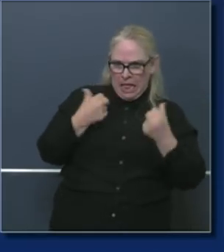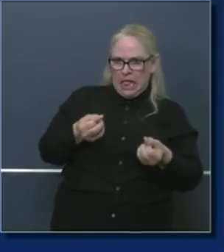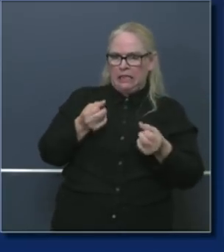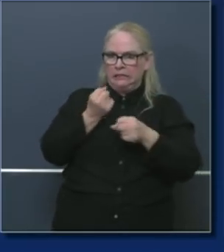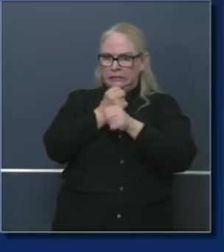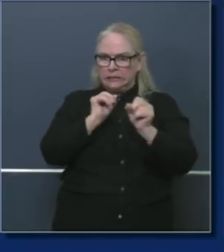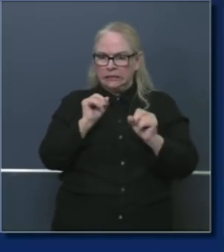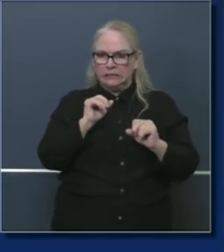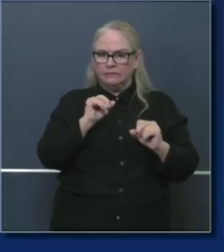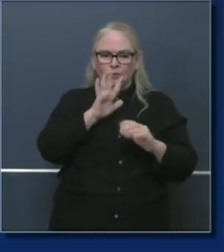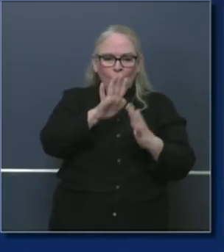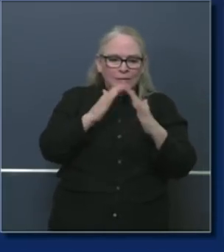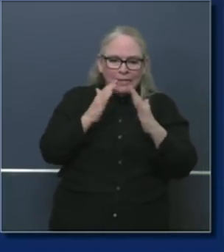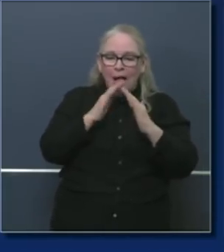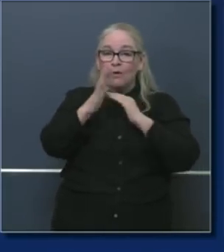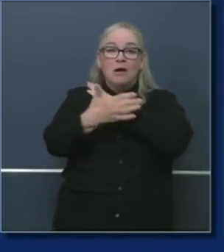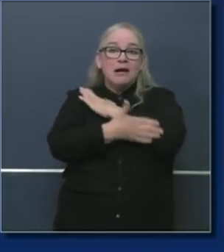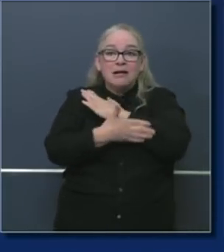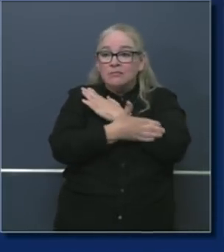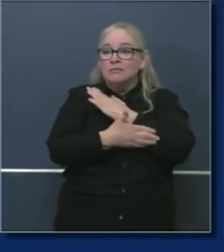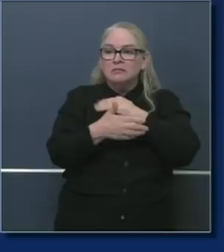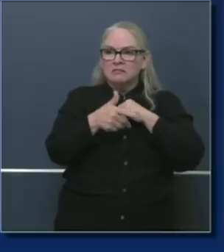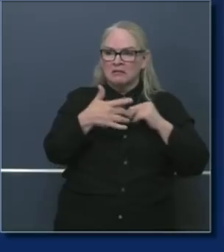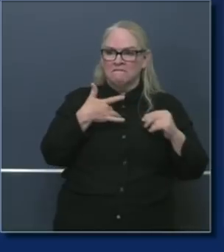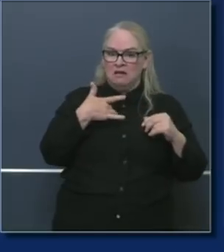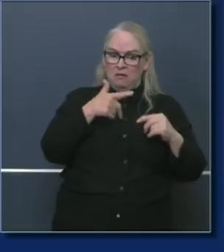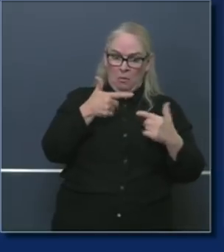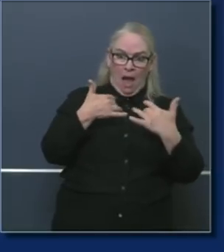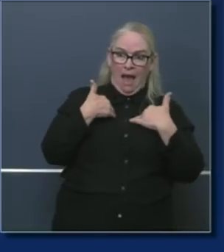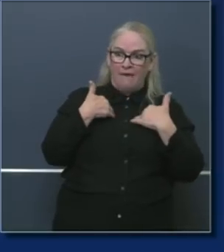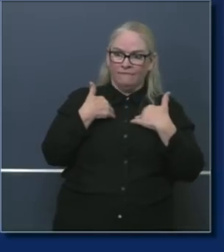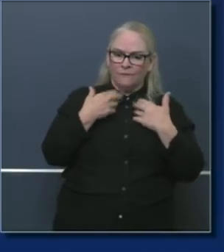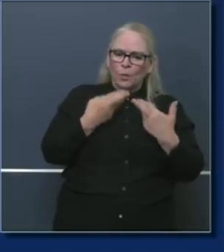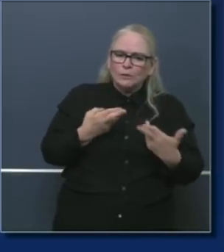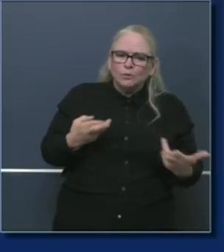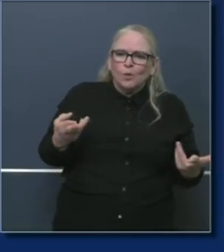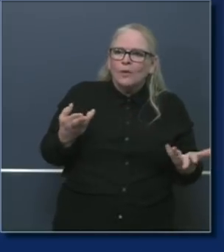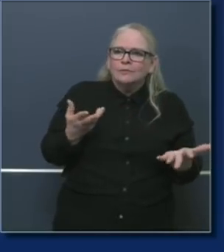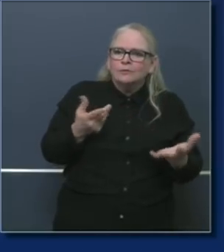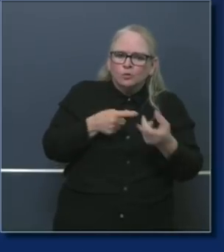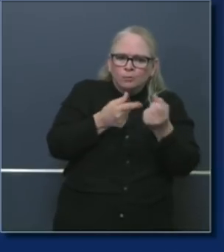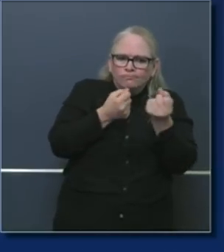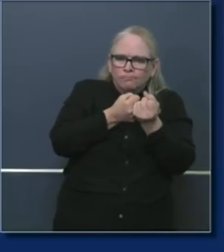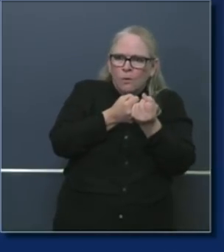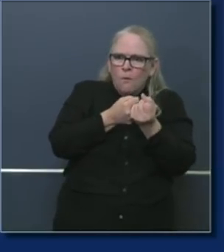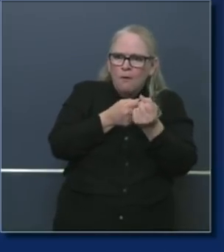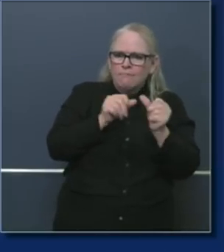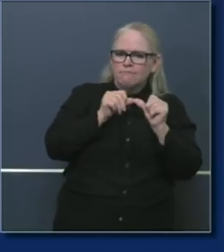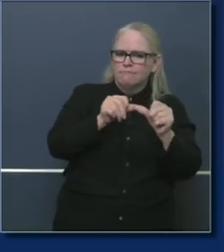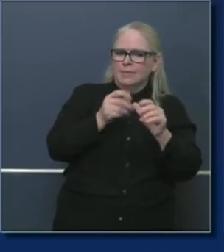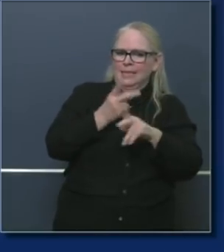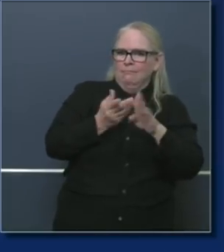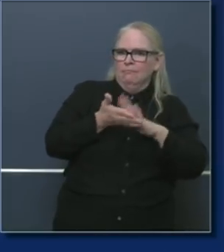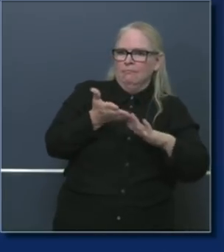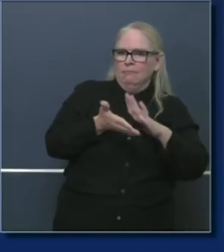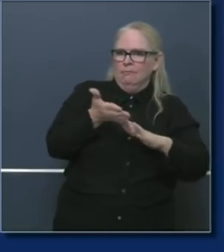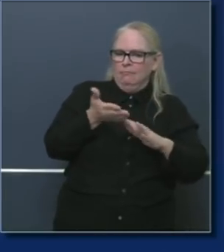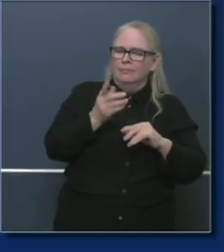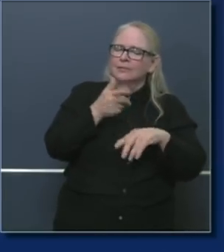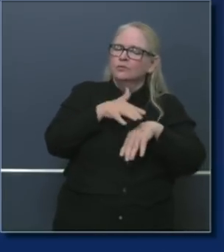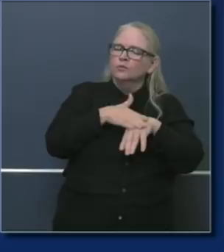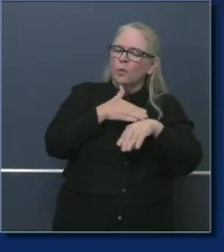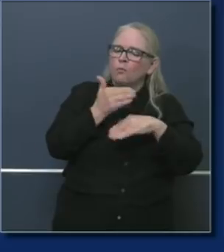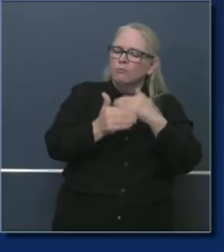region across the state can be supported so we don't have an increased spread of COVID-19.